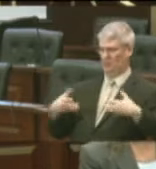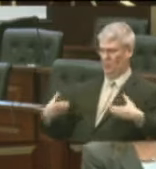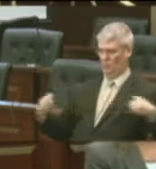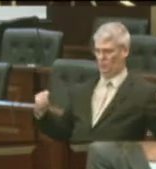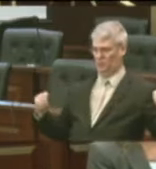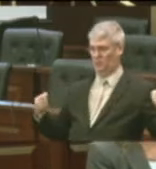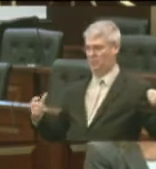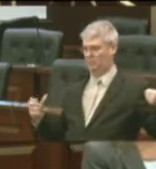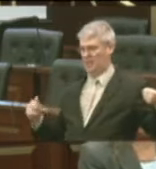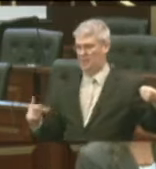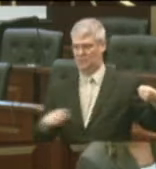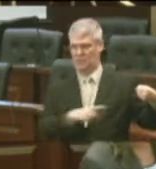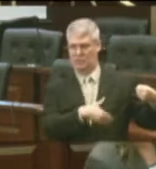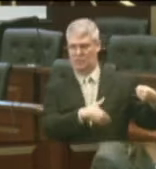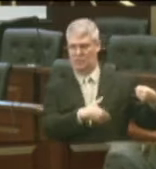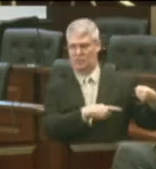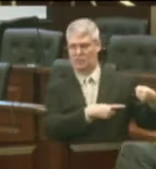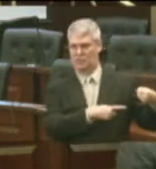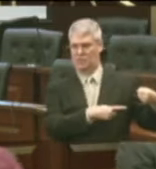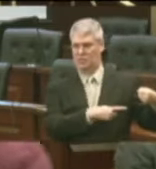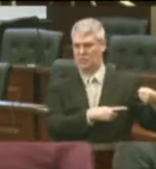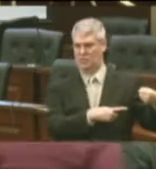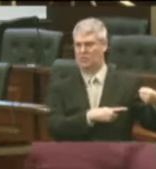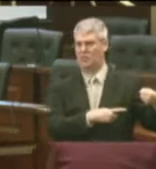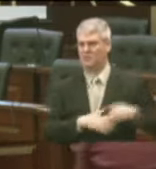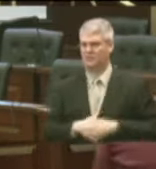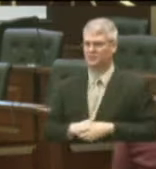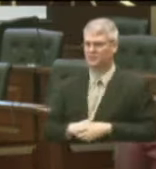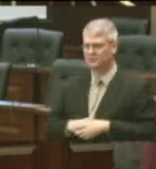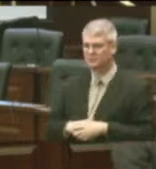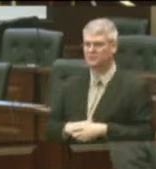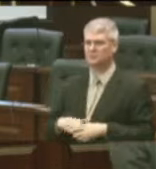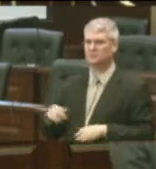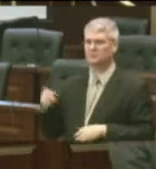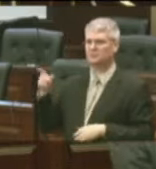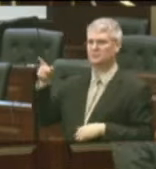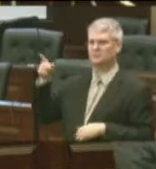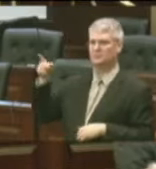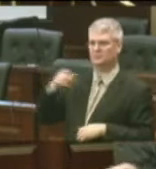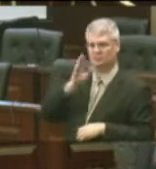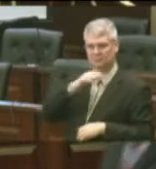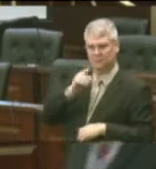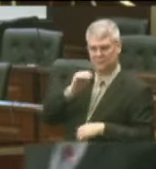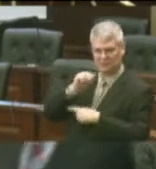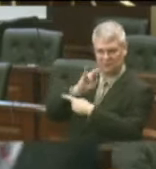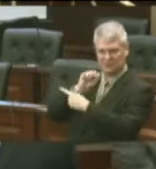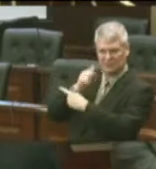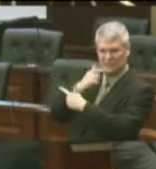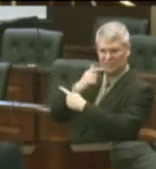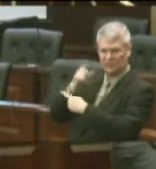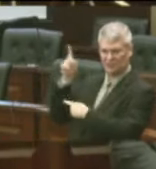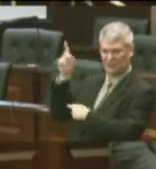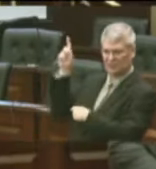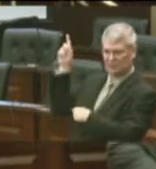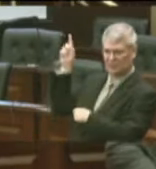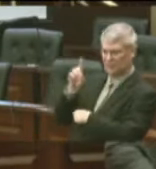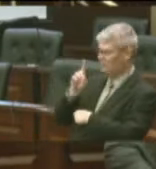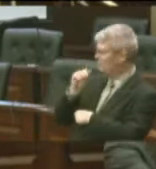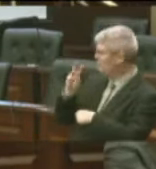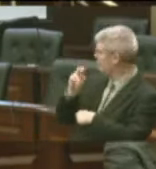Governor, I have a question for you from James Dawson from Boise State Public Radio. He's up on Zoom, but we'll avoid the audio issues for a